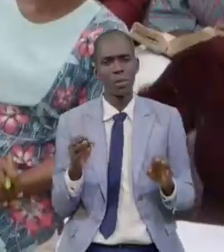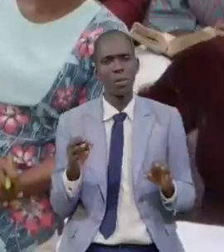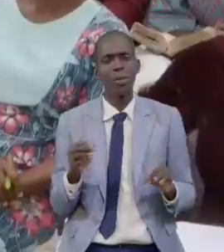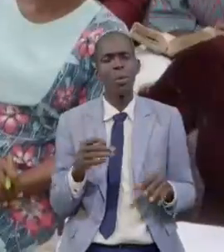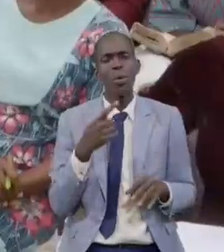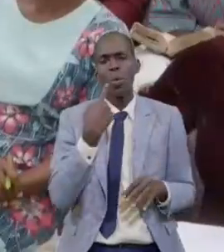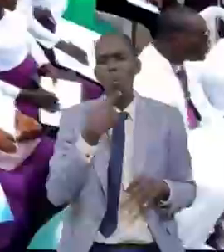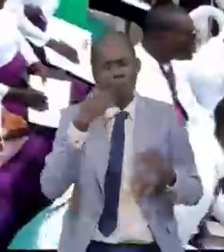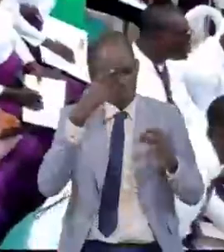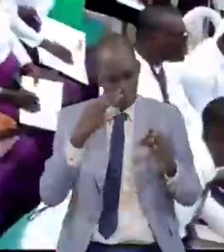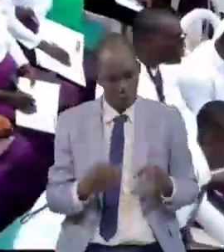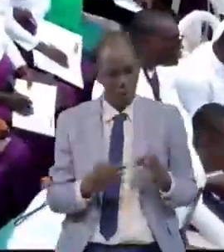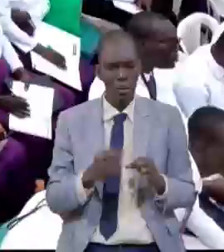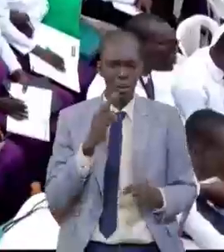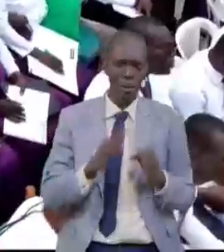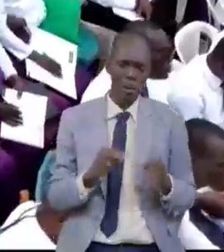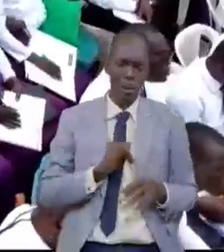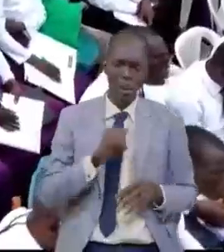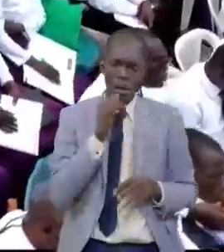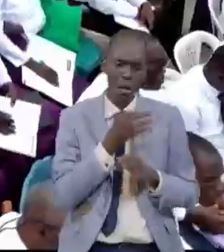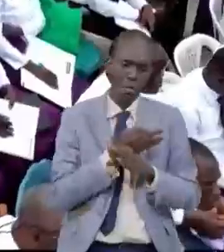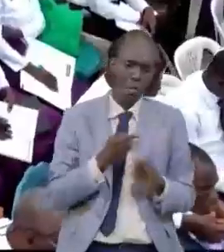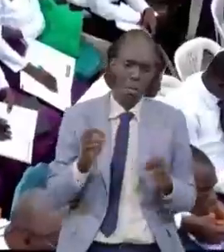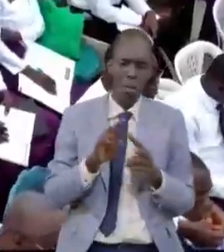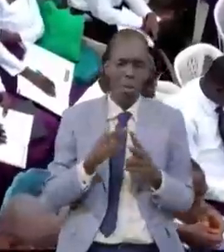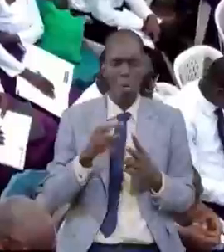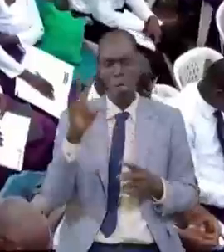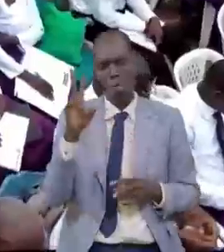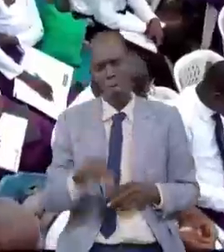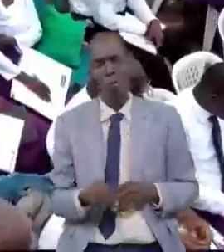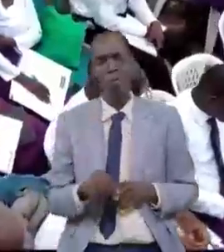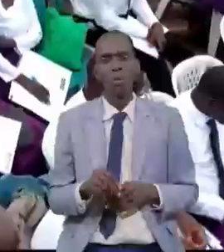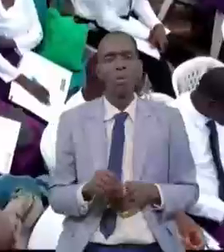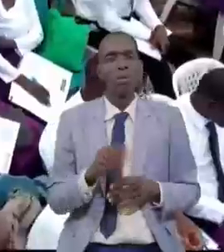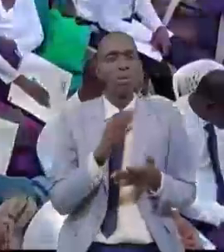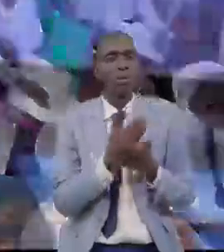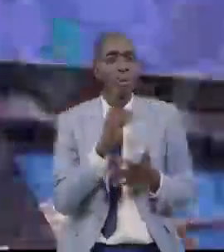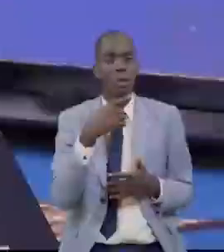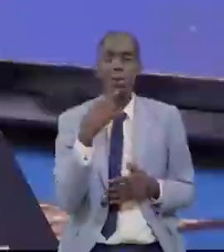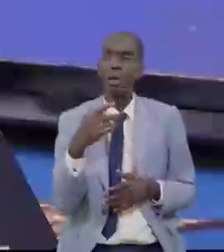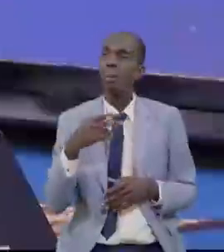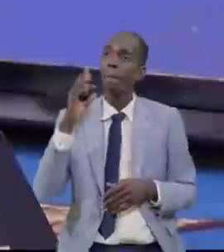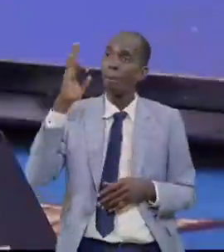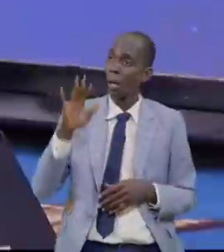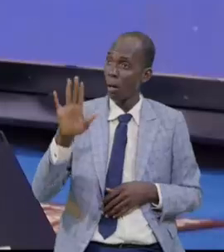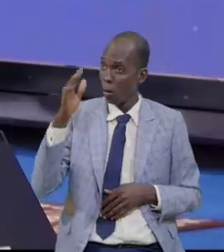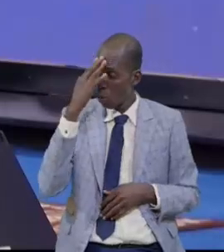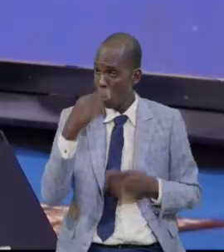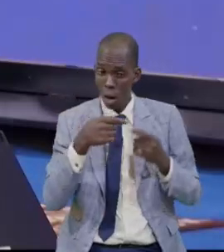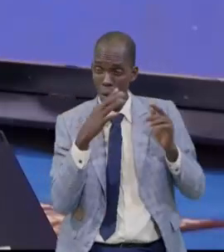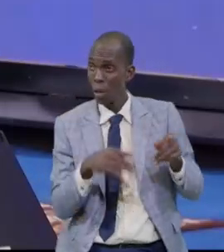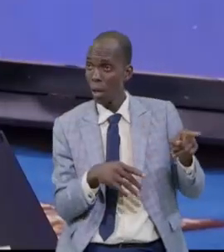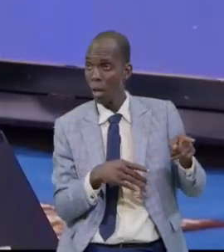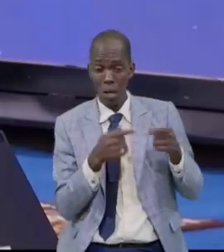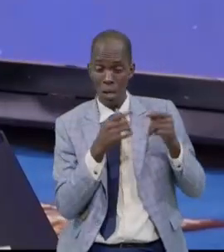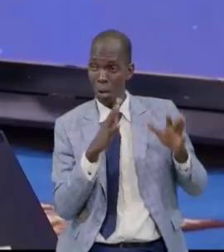free or not? Somebody says, Pastor, pray for me. You know those enemies? They are the ones that will not allow me